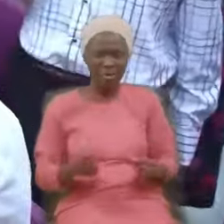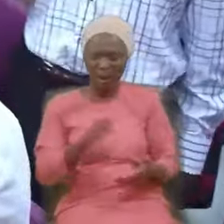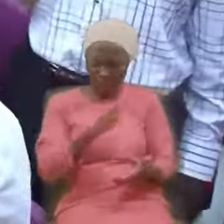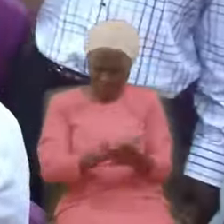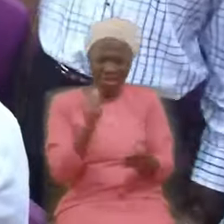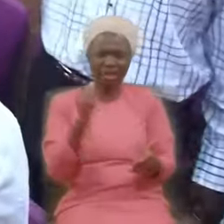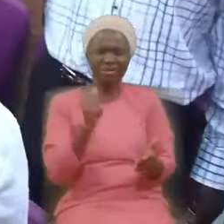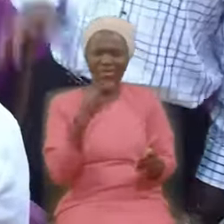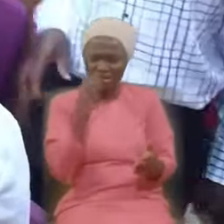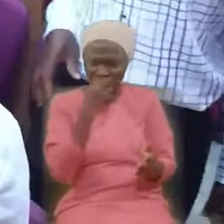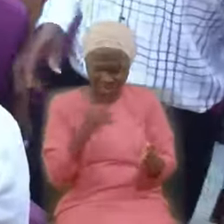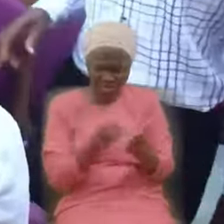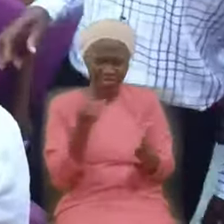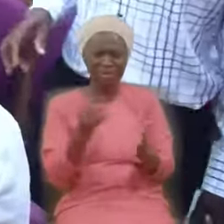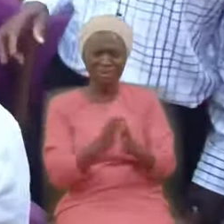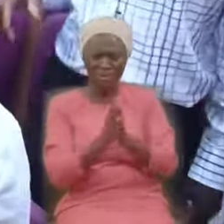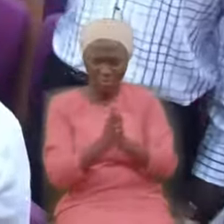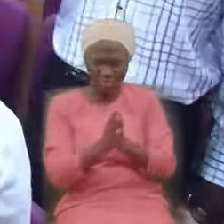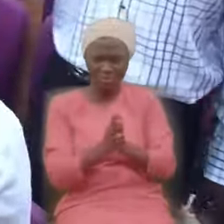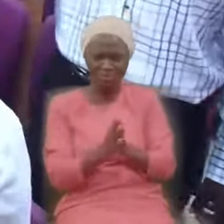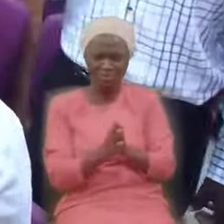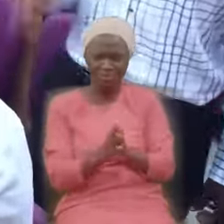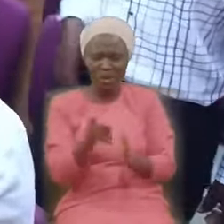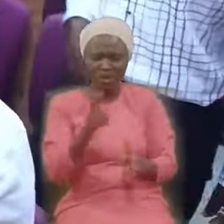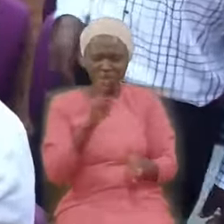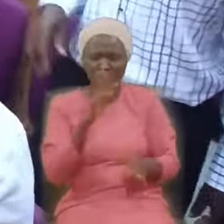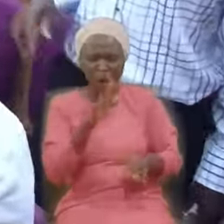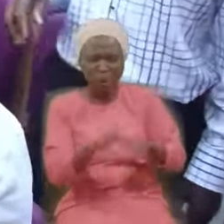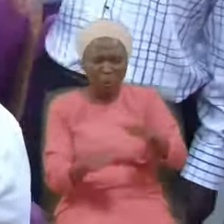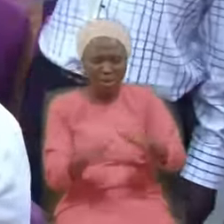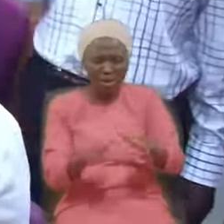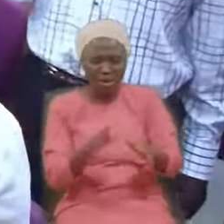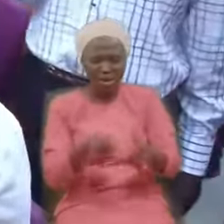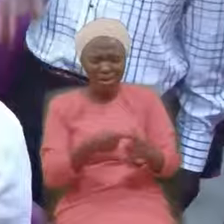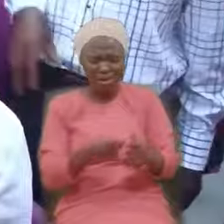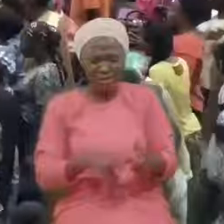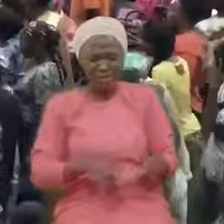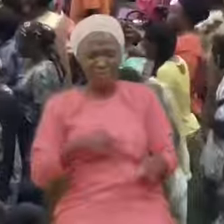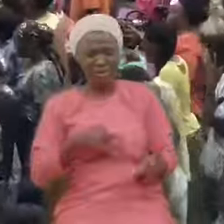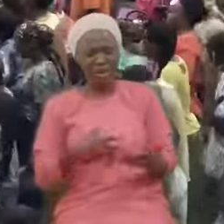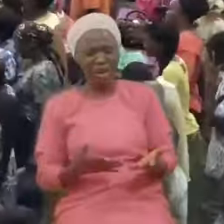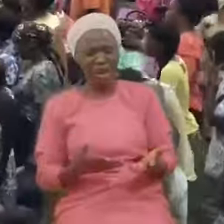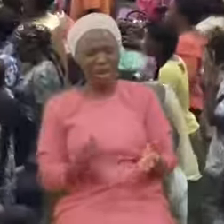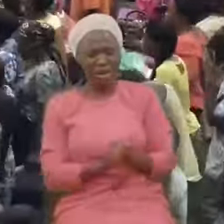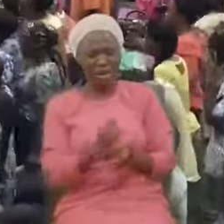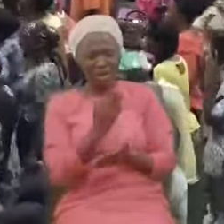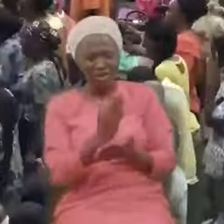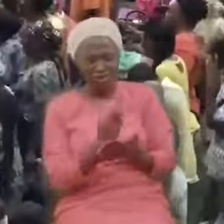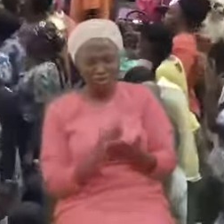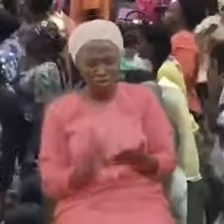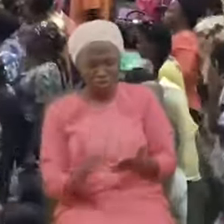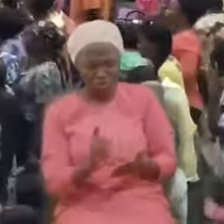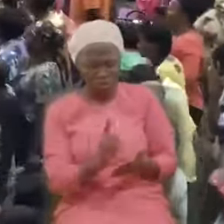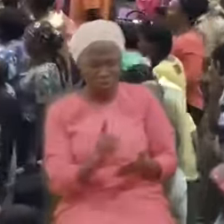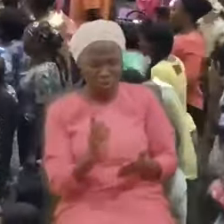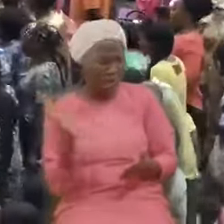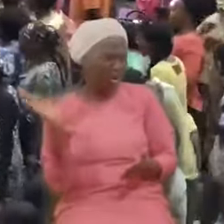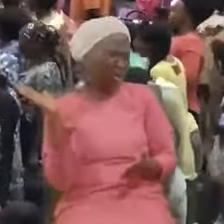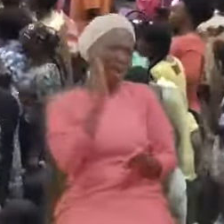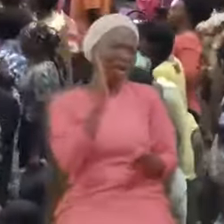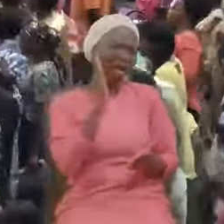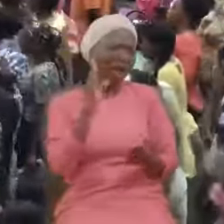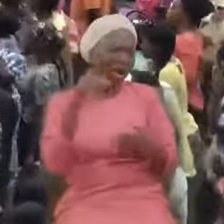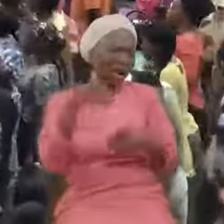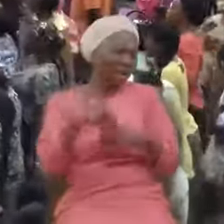You're walking and then somebody slapped you from the back. You look back, you couldn't see anybody. And since